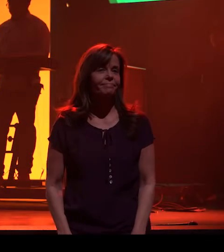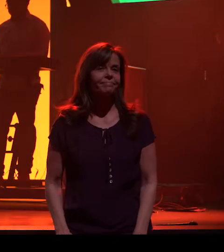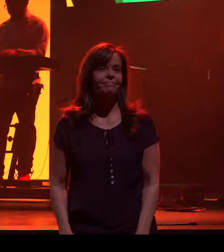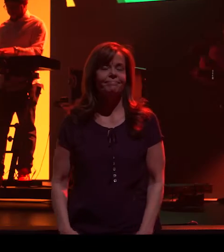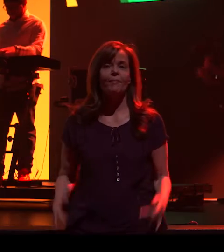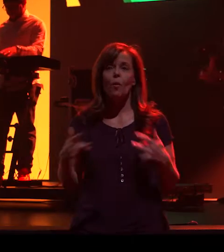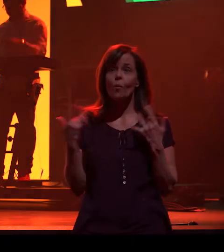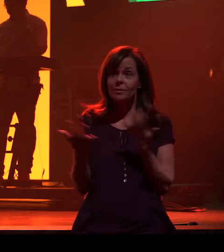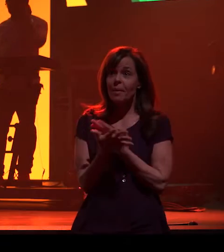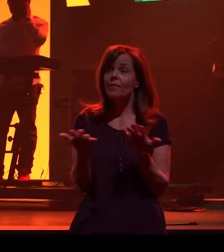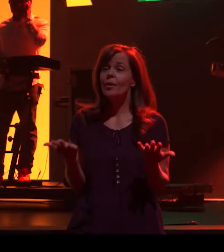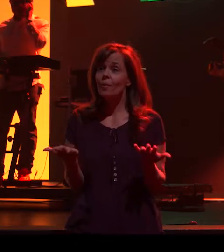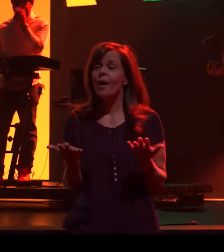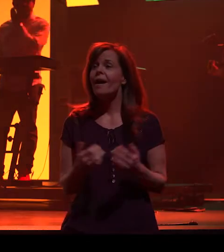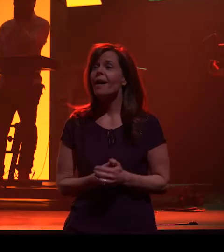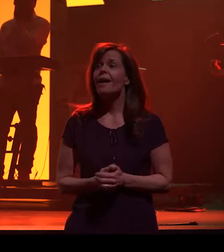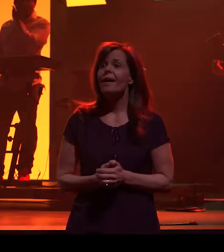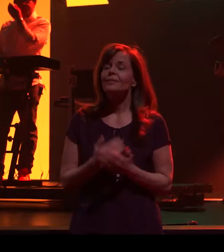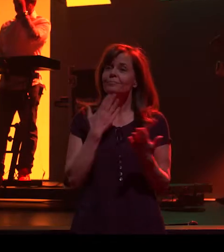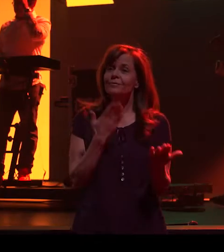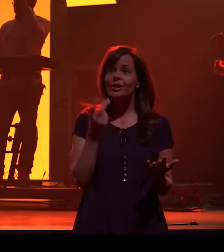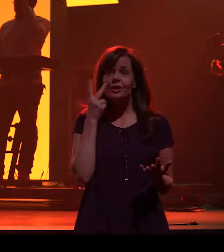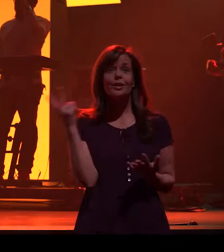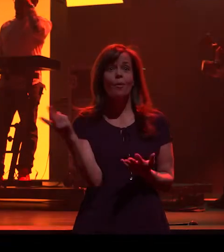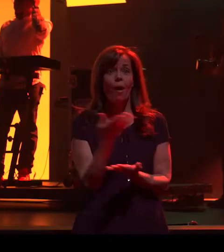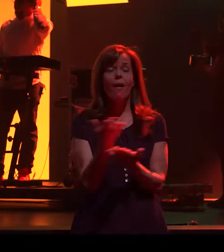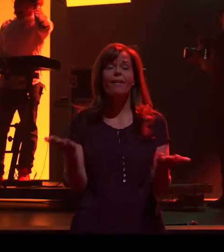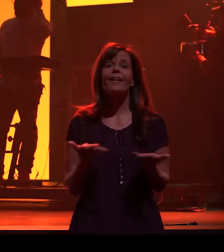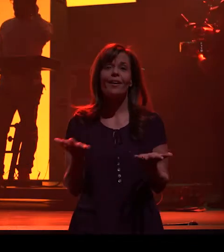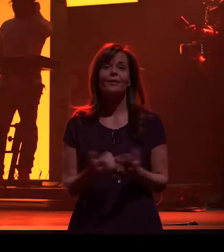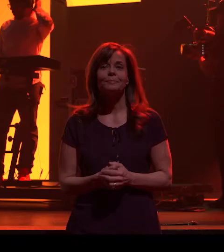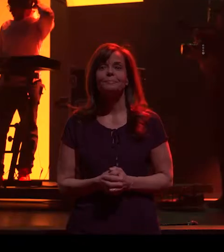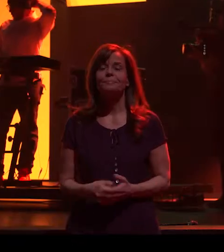What's up, everyone? It's good to see you. Let's stand and sing together.